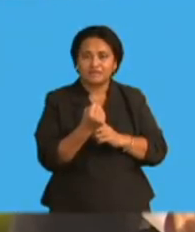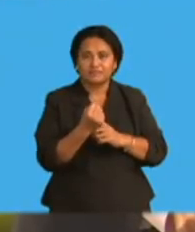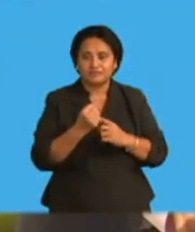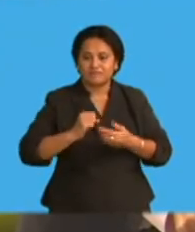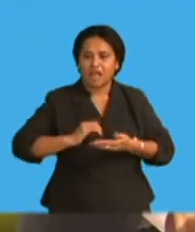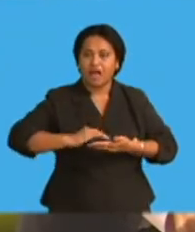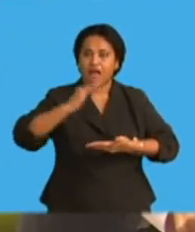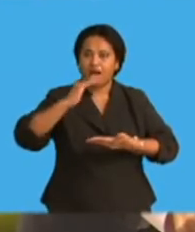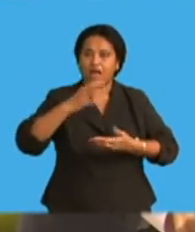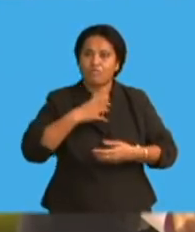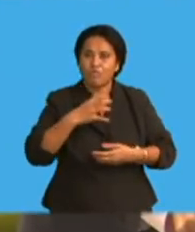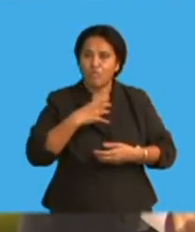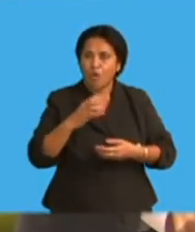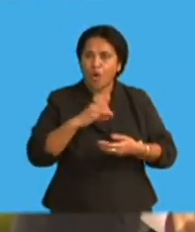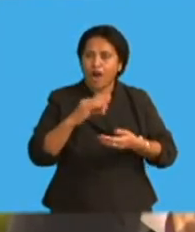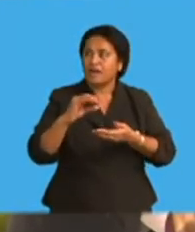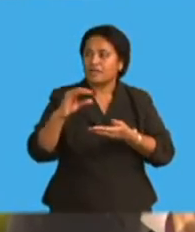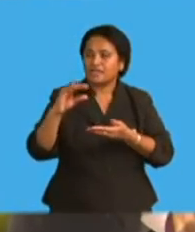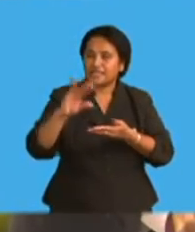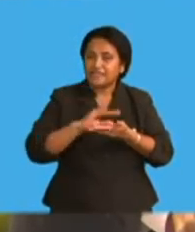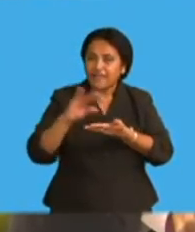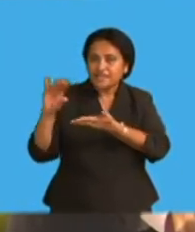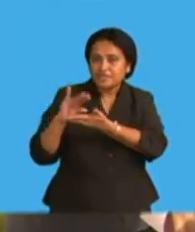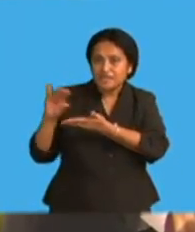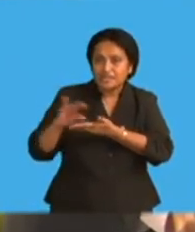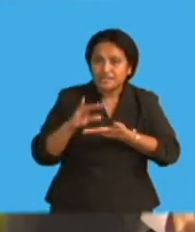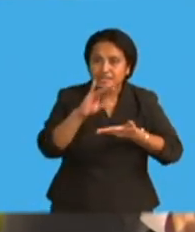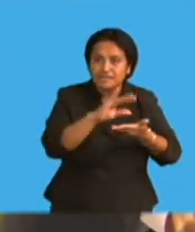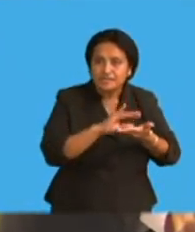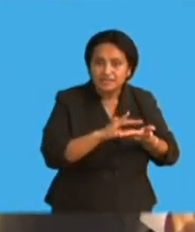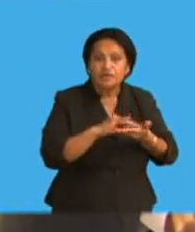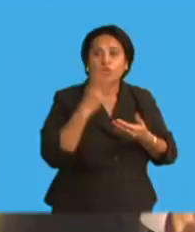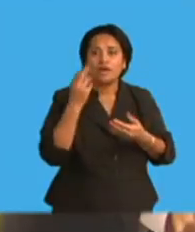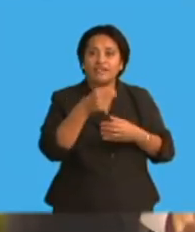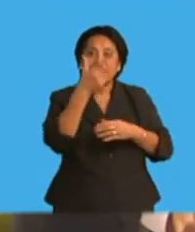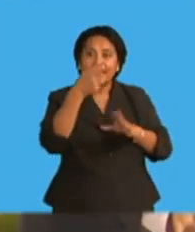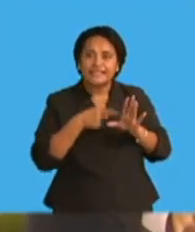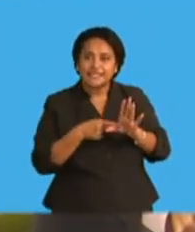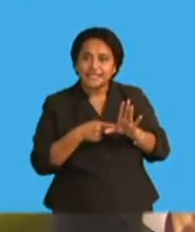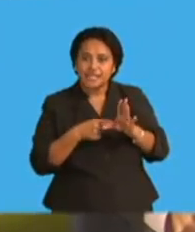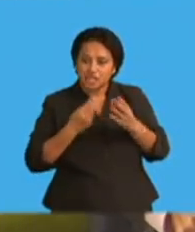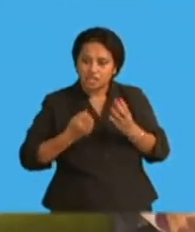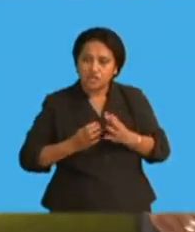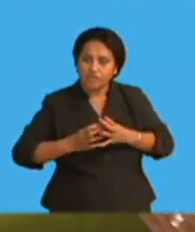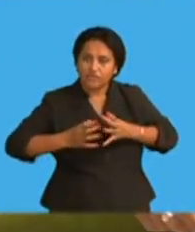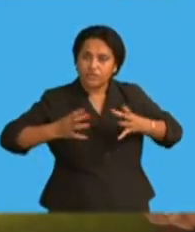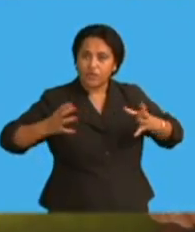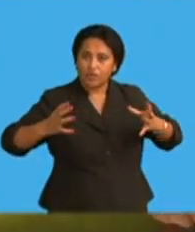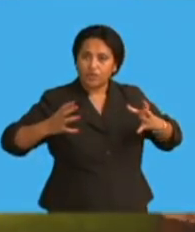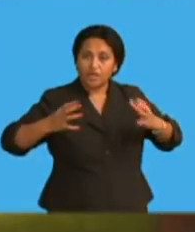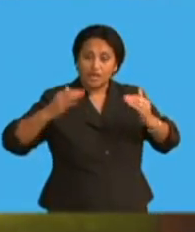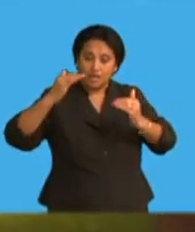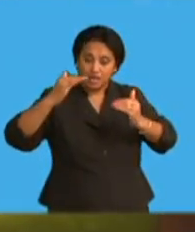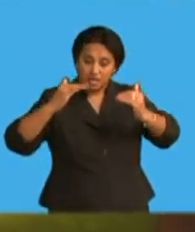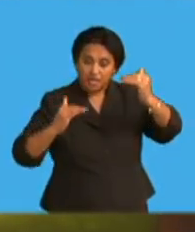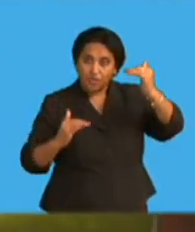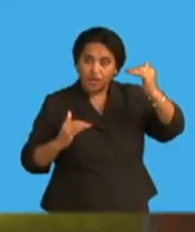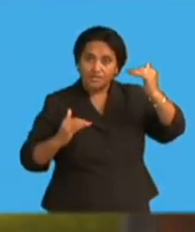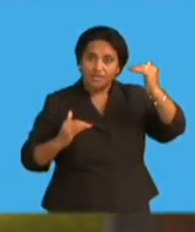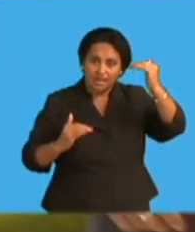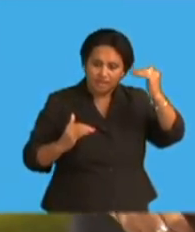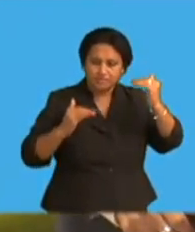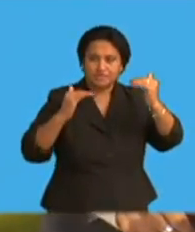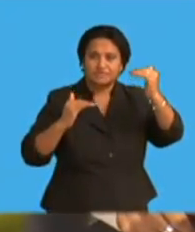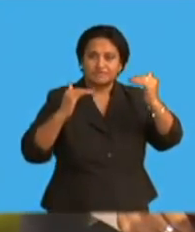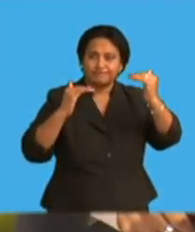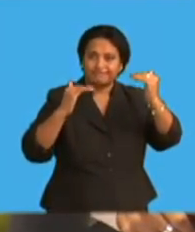investment. We have 8 years of growth projected for another 2 years, Madam Speaker. Inequality has dropped, as I've mentioned, and let me